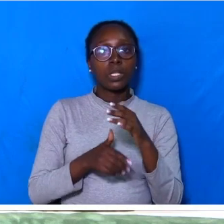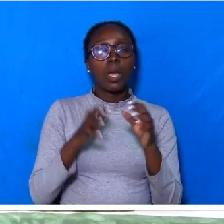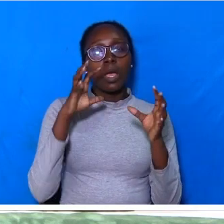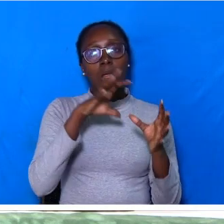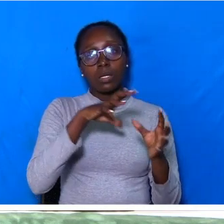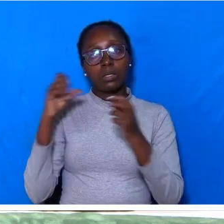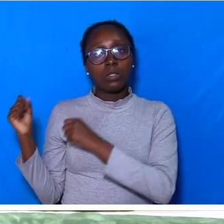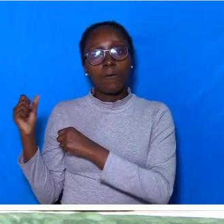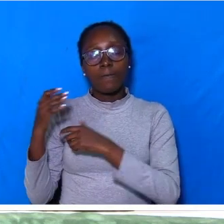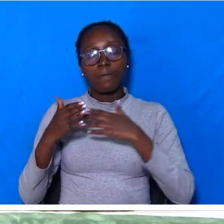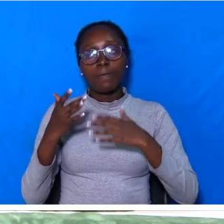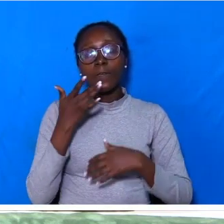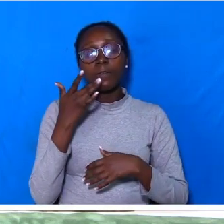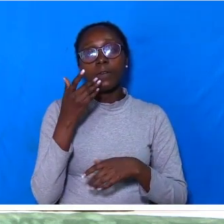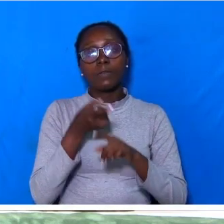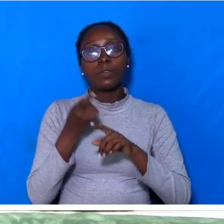you remain exposed.